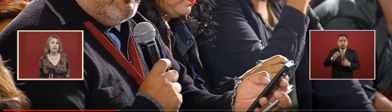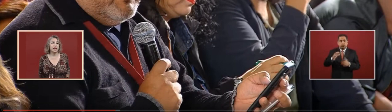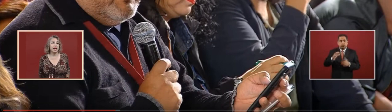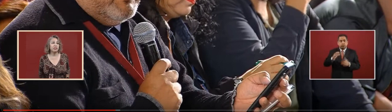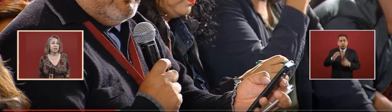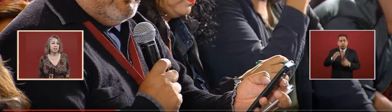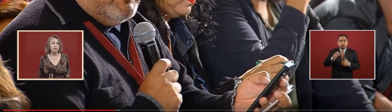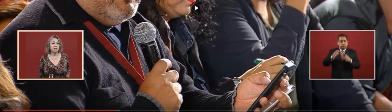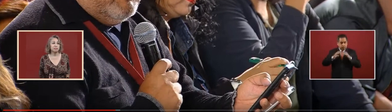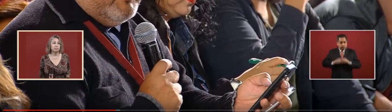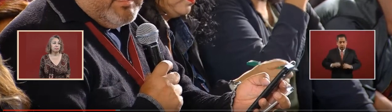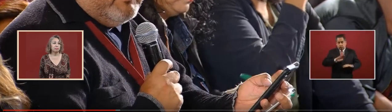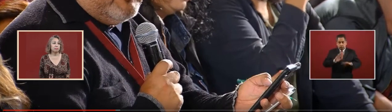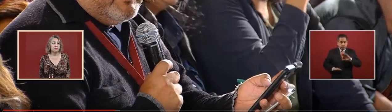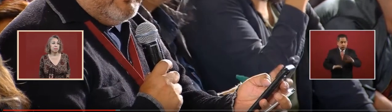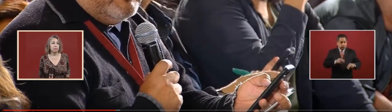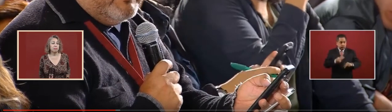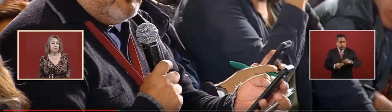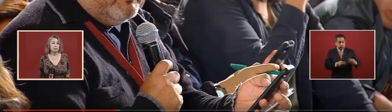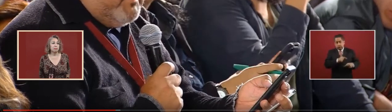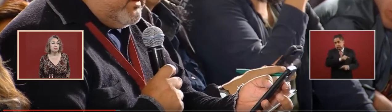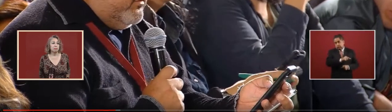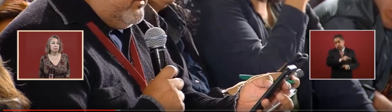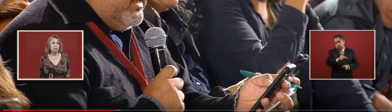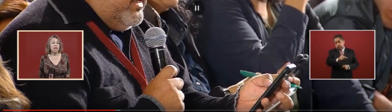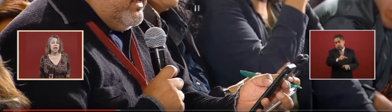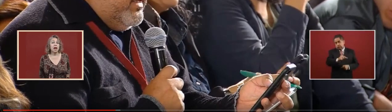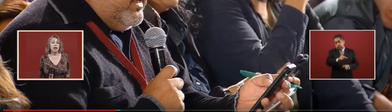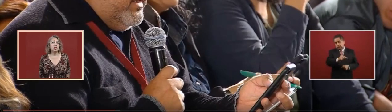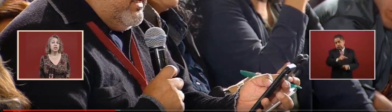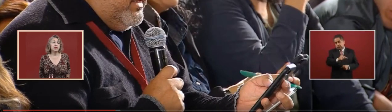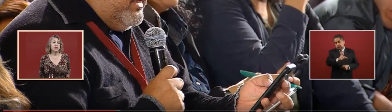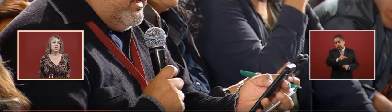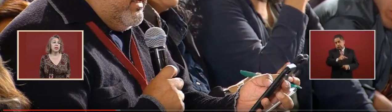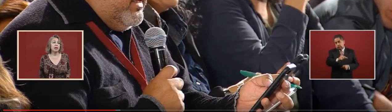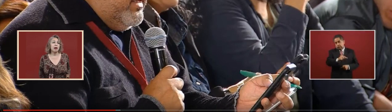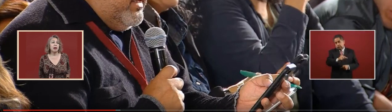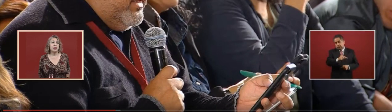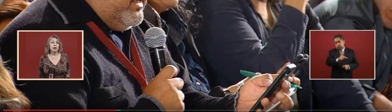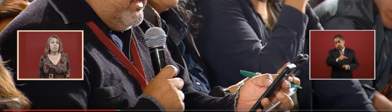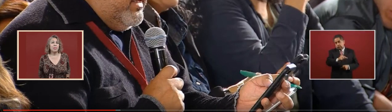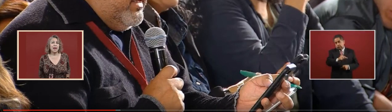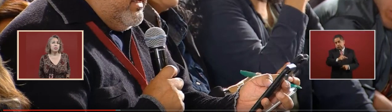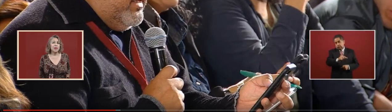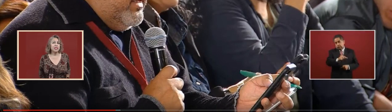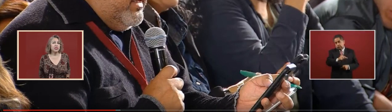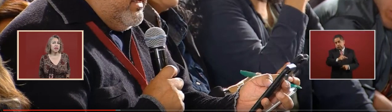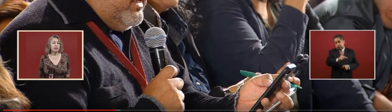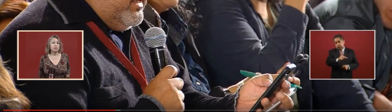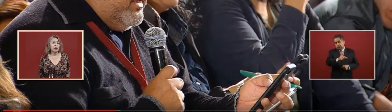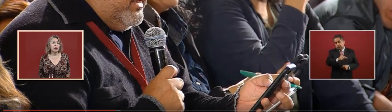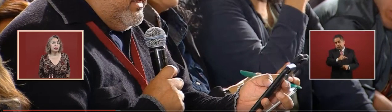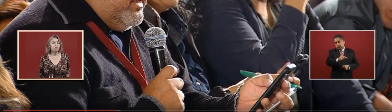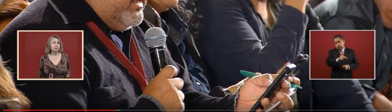12,500 cadavers ubicados a través de los datos biométricos. Due to the